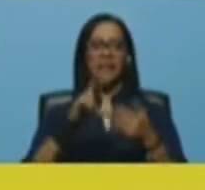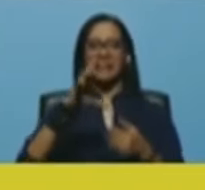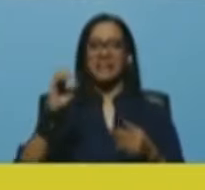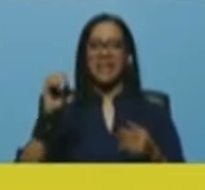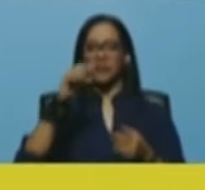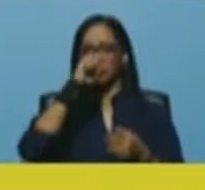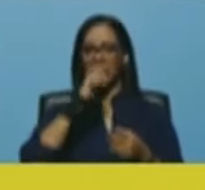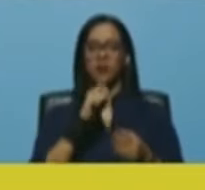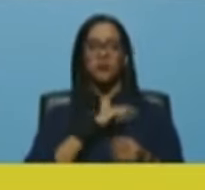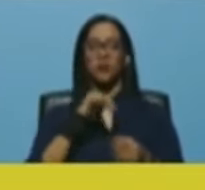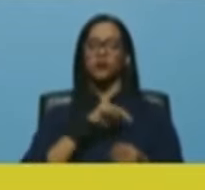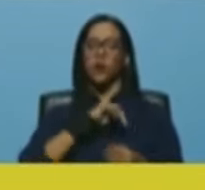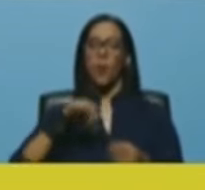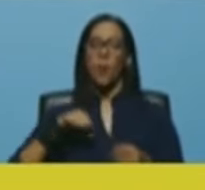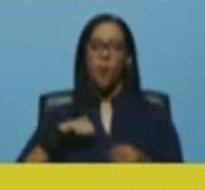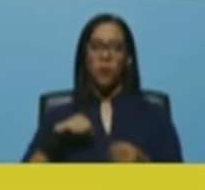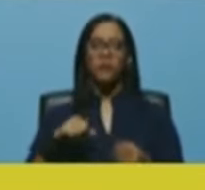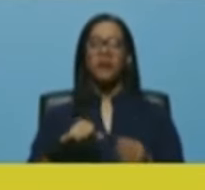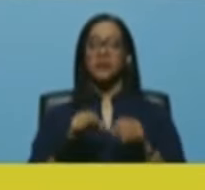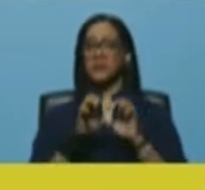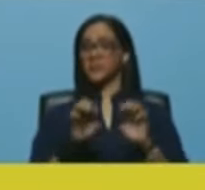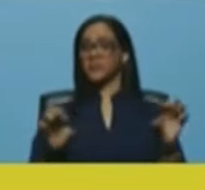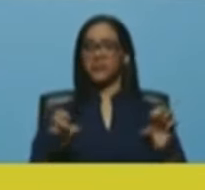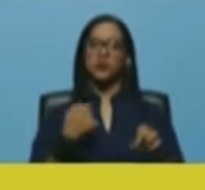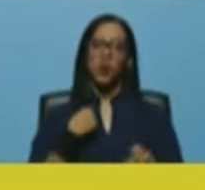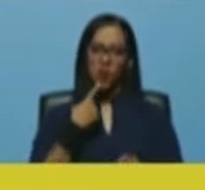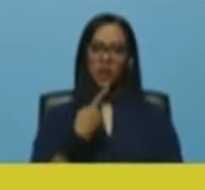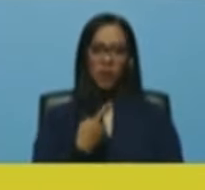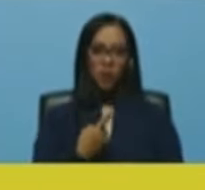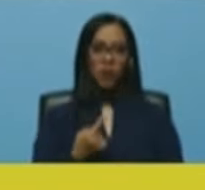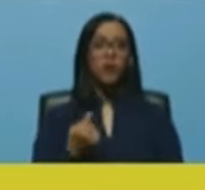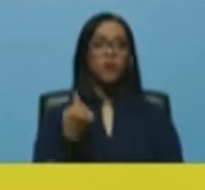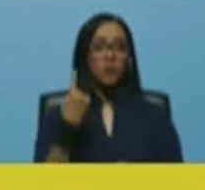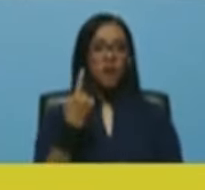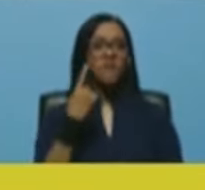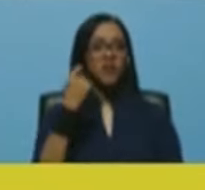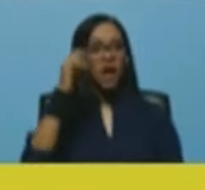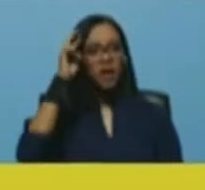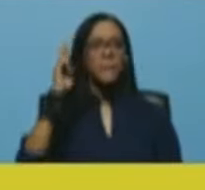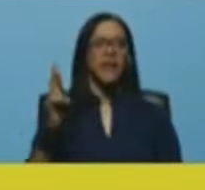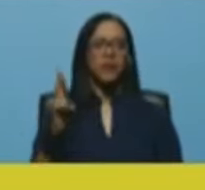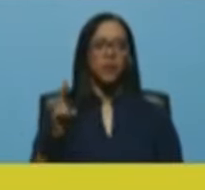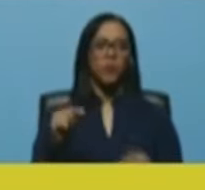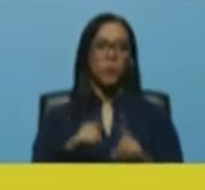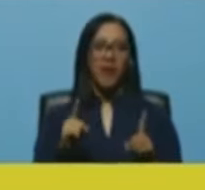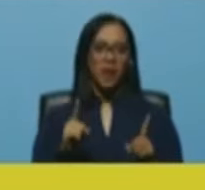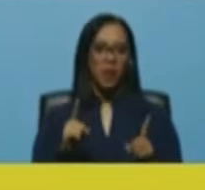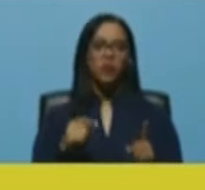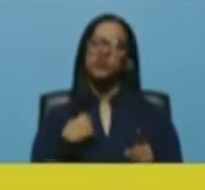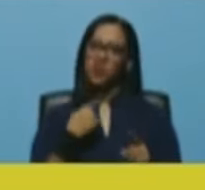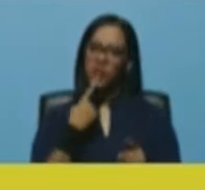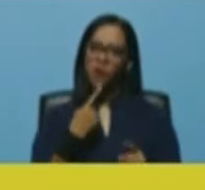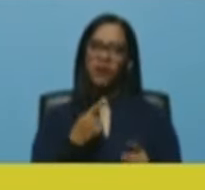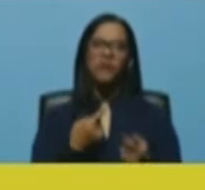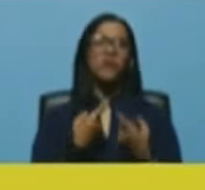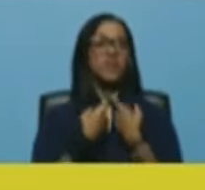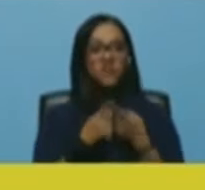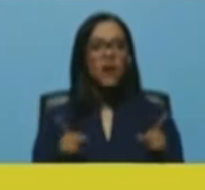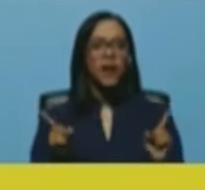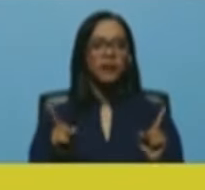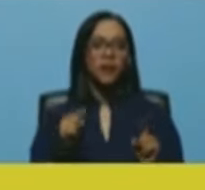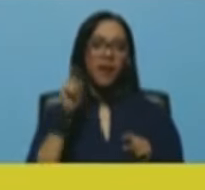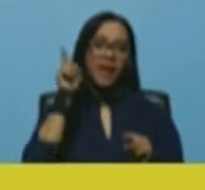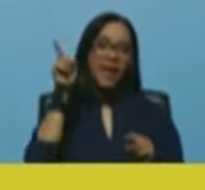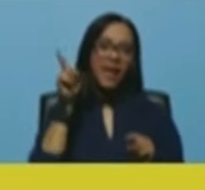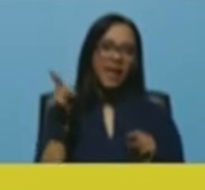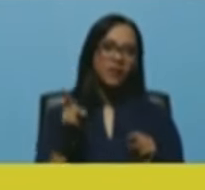us. And thanks to that process of 300 years, we are civilized people. I say this is offensive, but